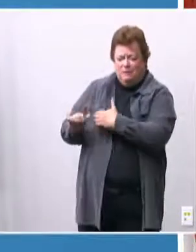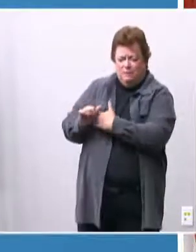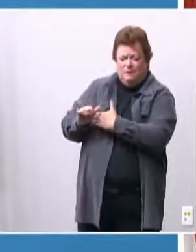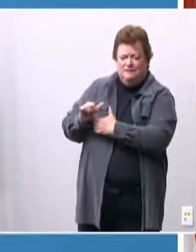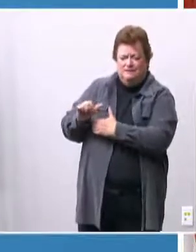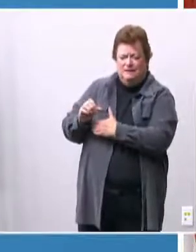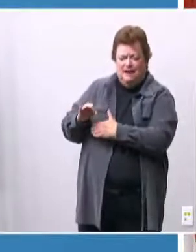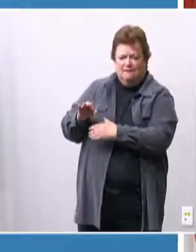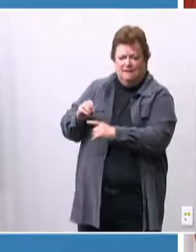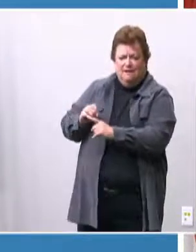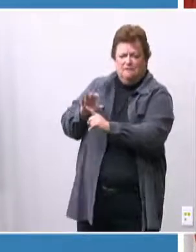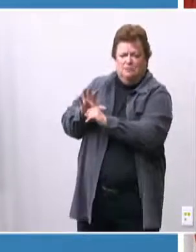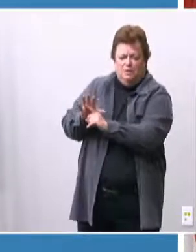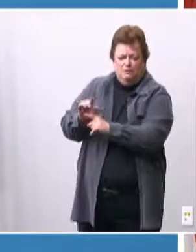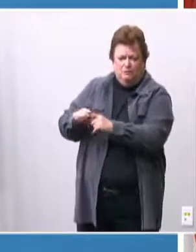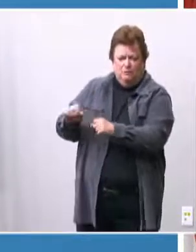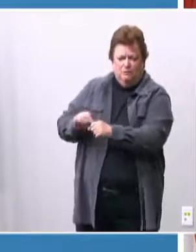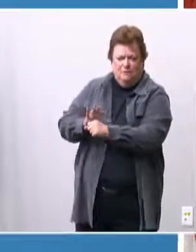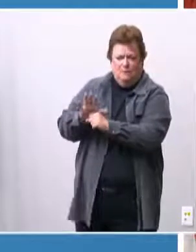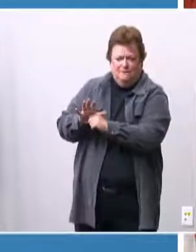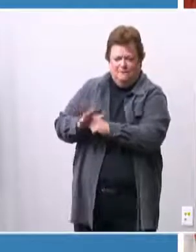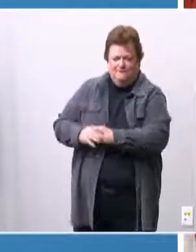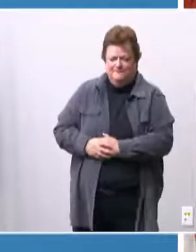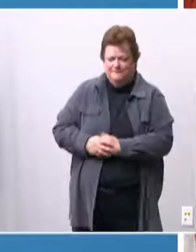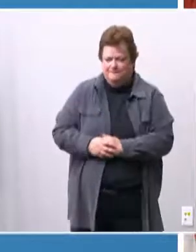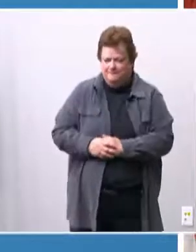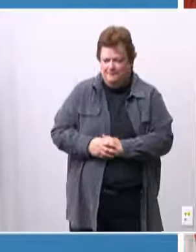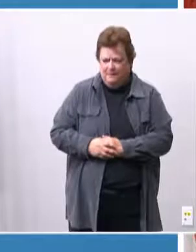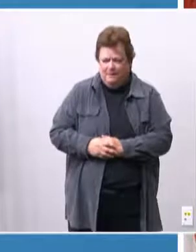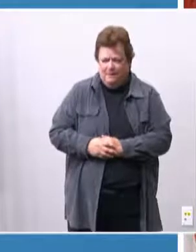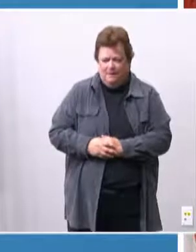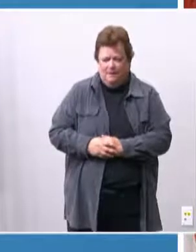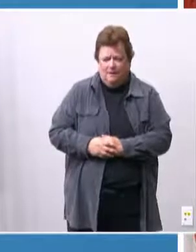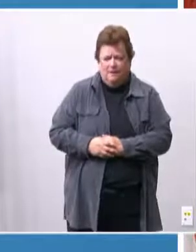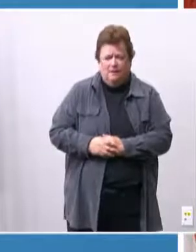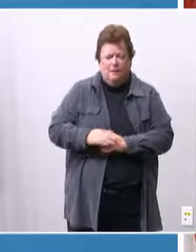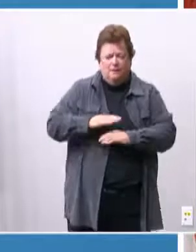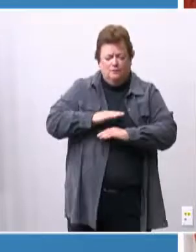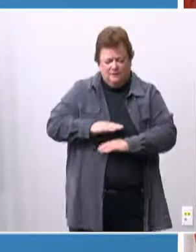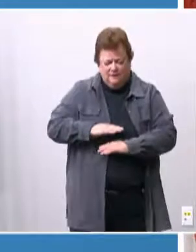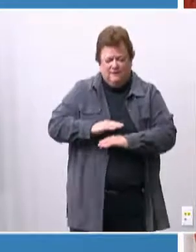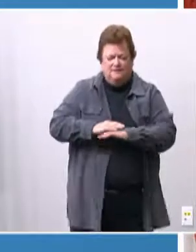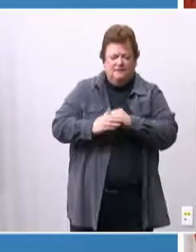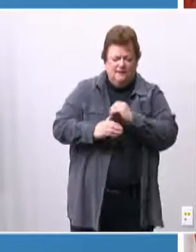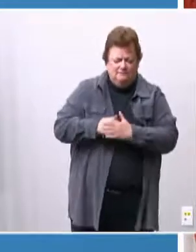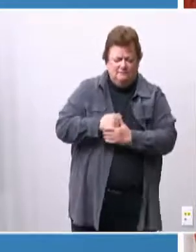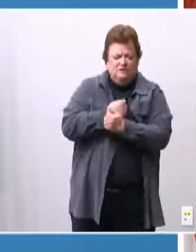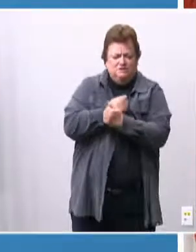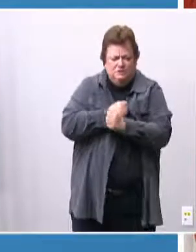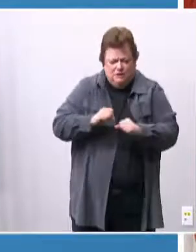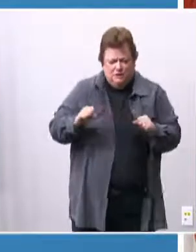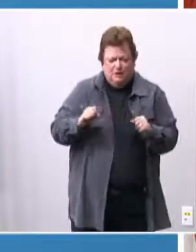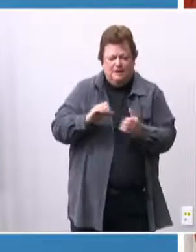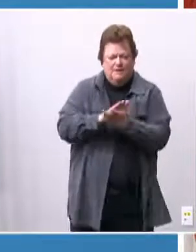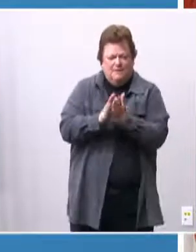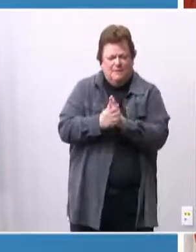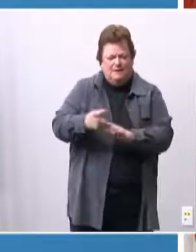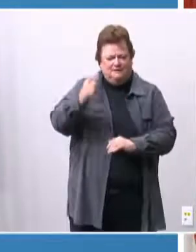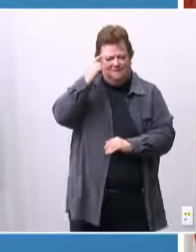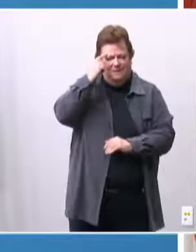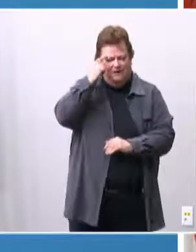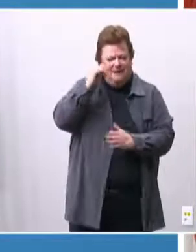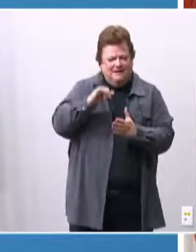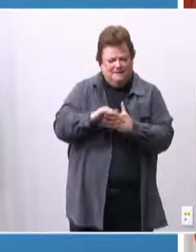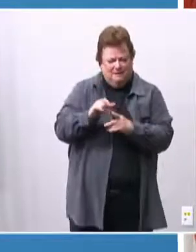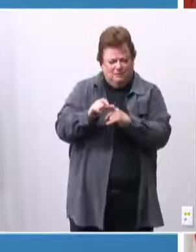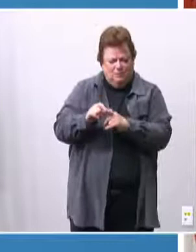getting very sick if they get COVID-19. Relief, comfort, security, peace of mind, those are some of the